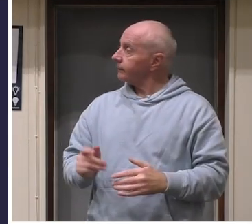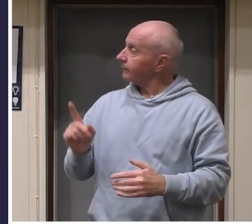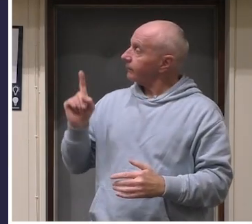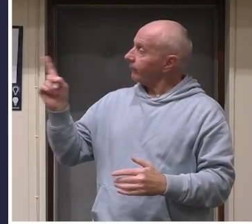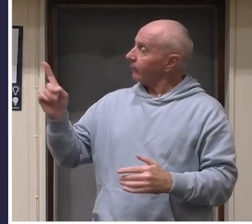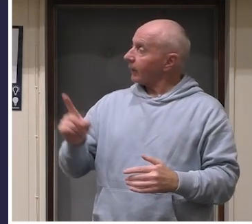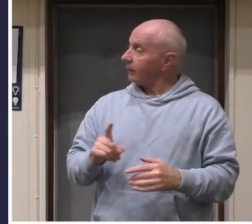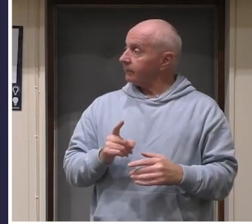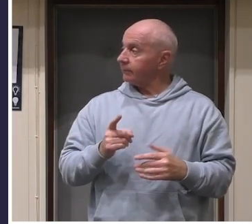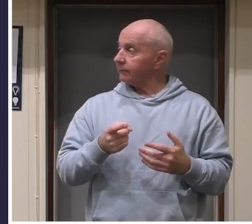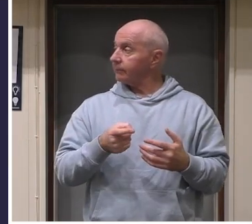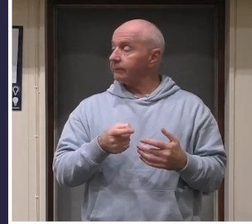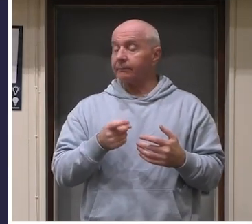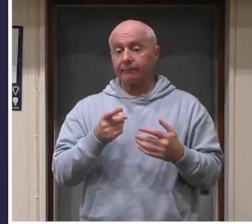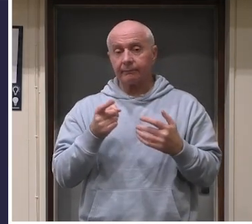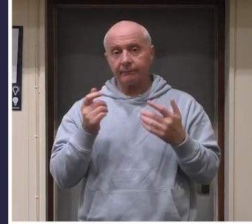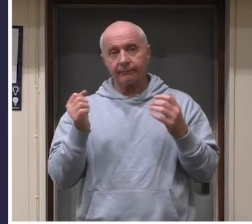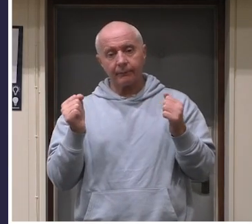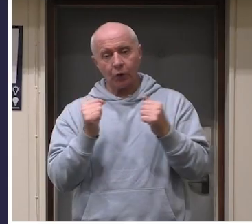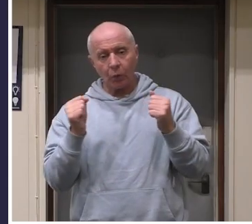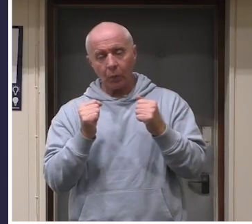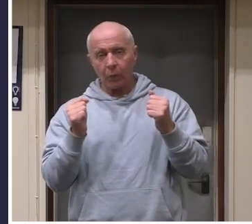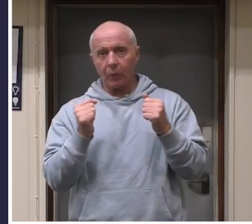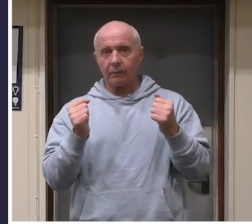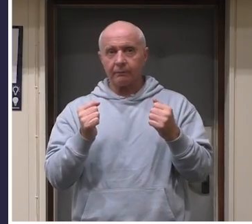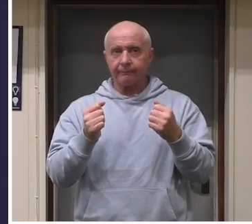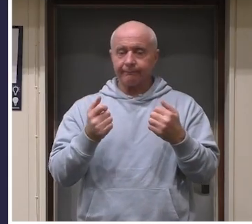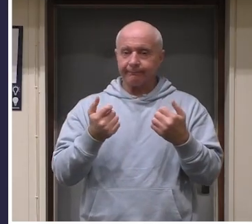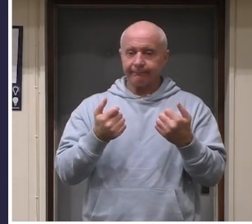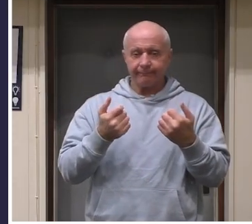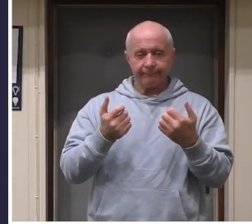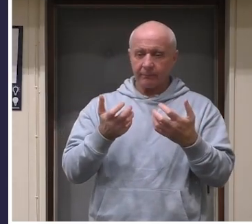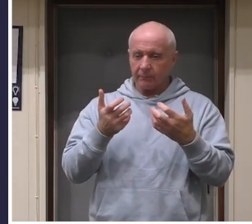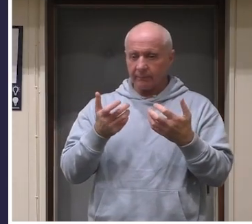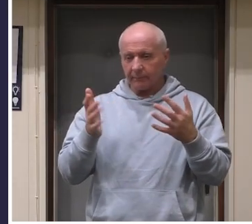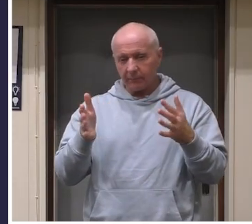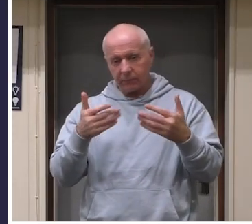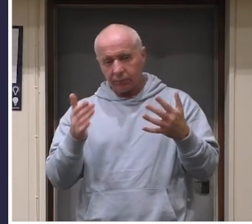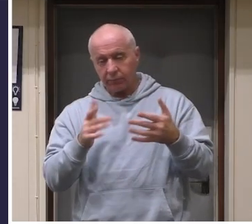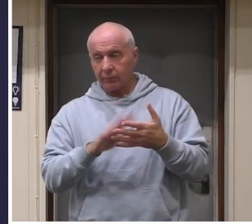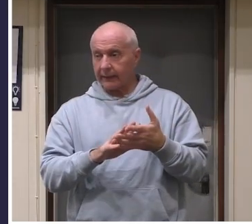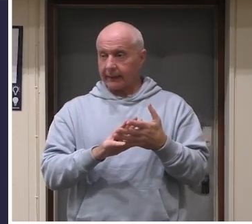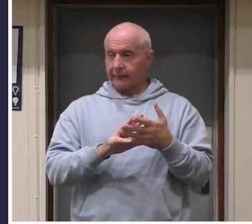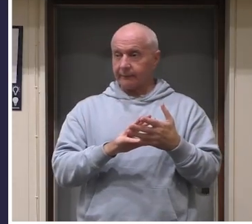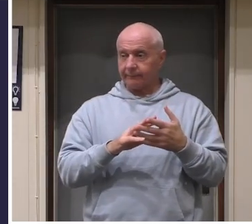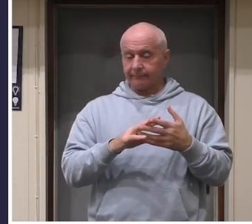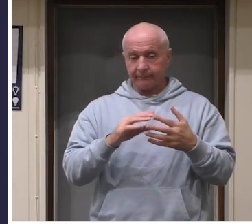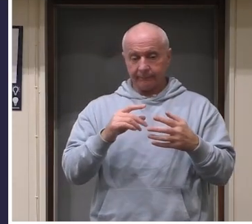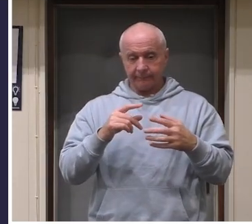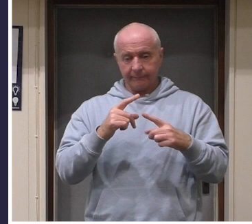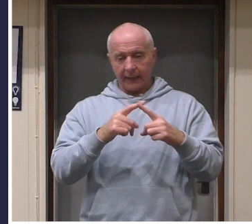And by doing this cooling technique with the cavity, we were able to cool the motion along two different linear axes, x and